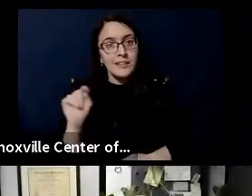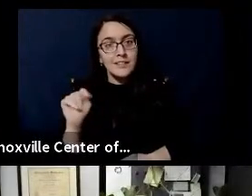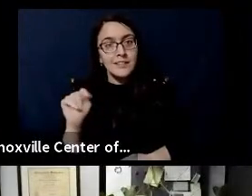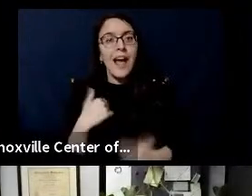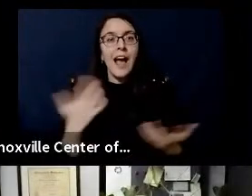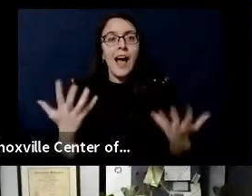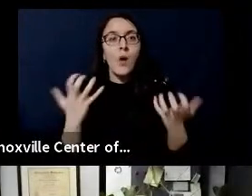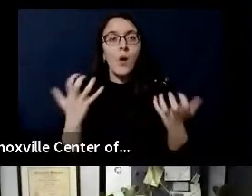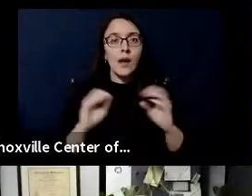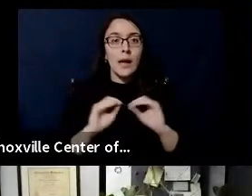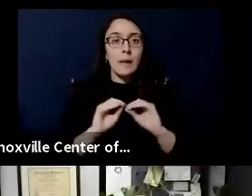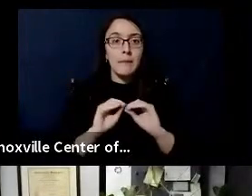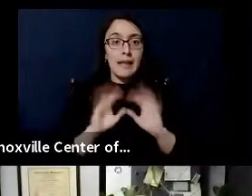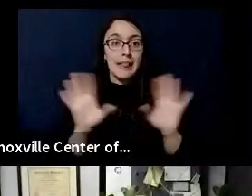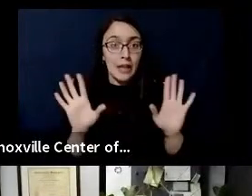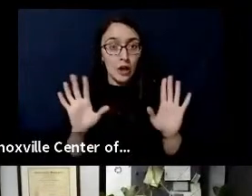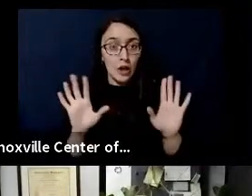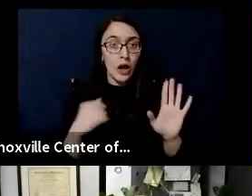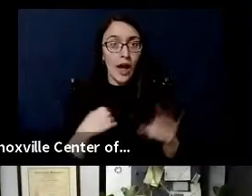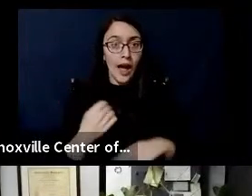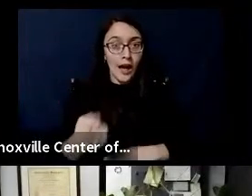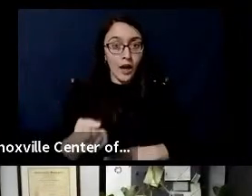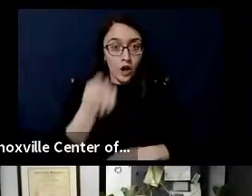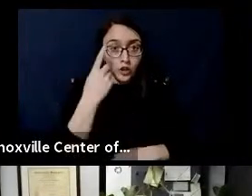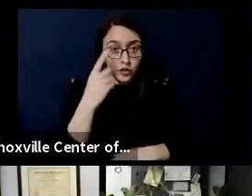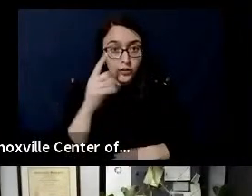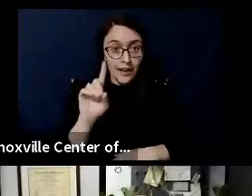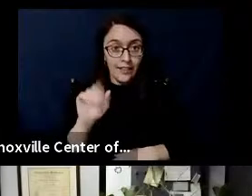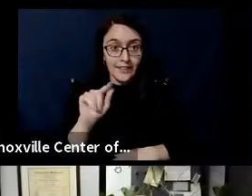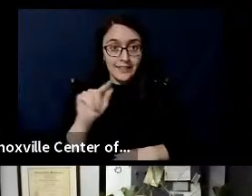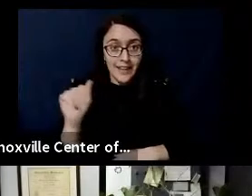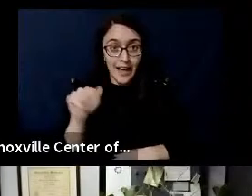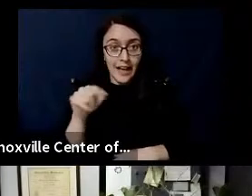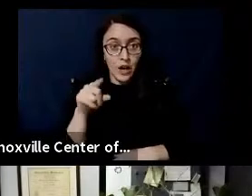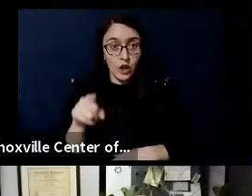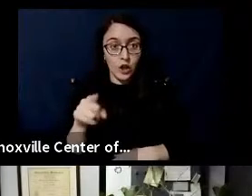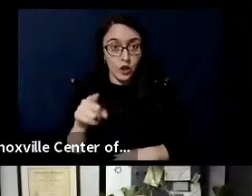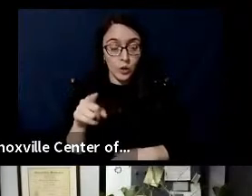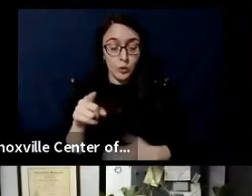clear. I understand the data that you provided. So,